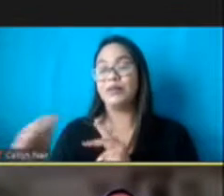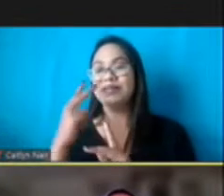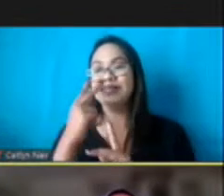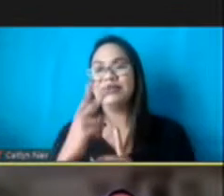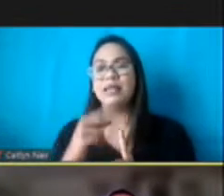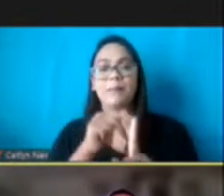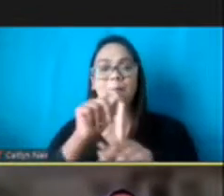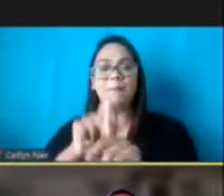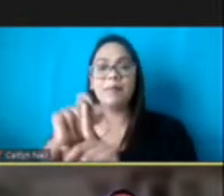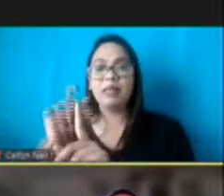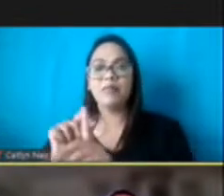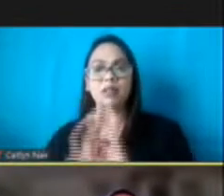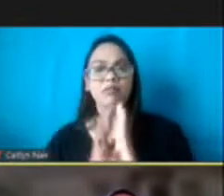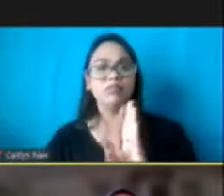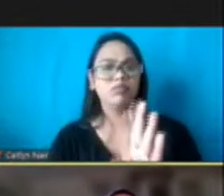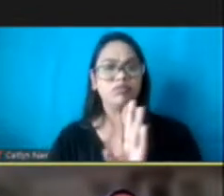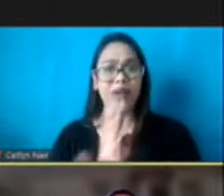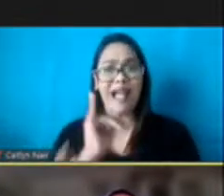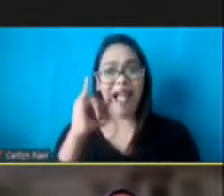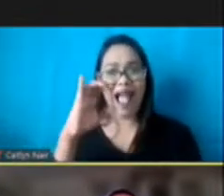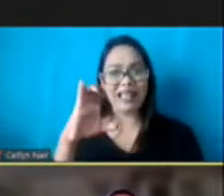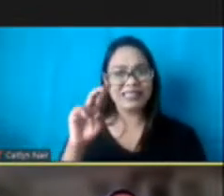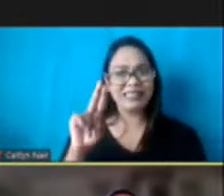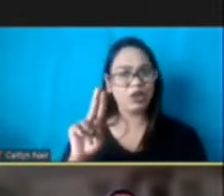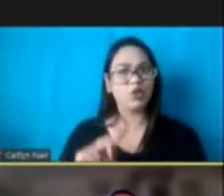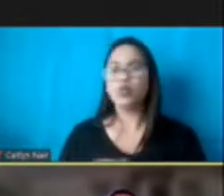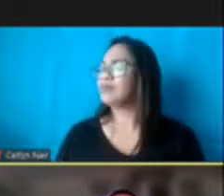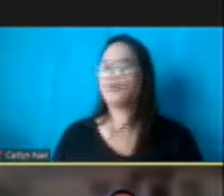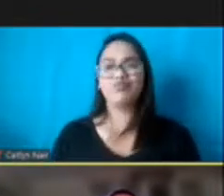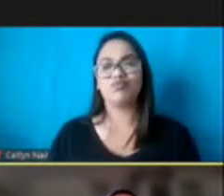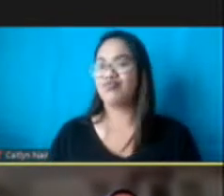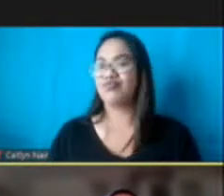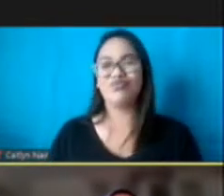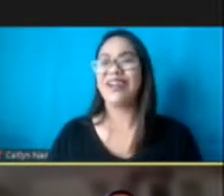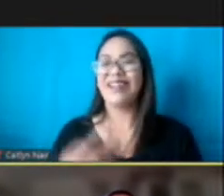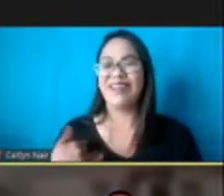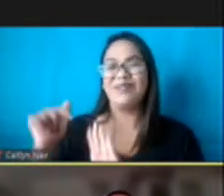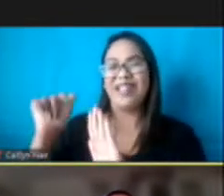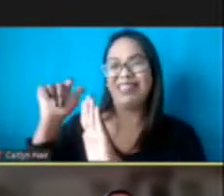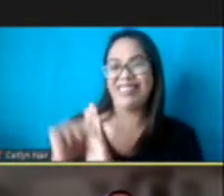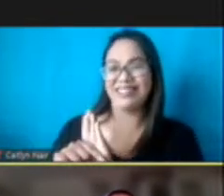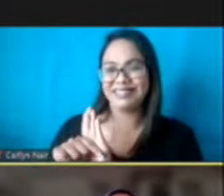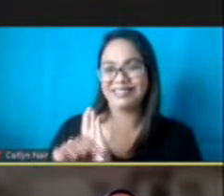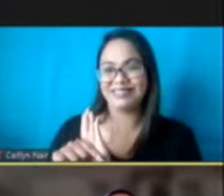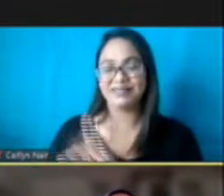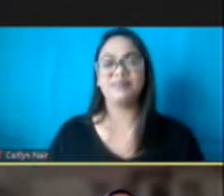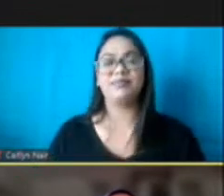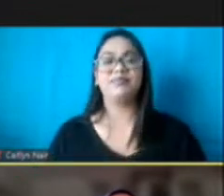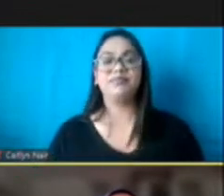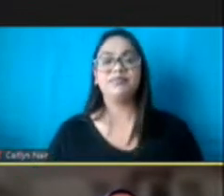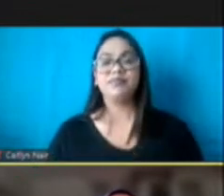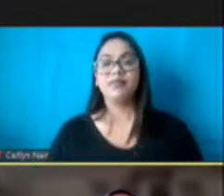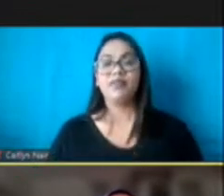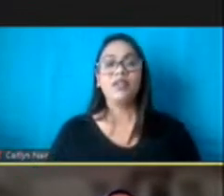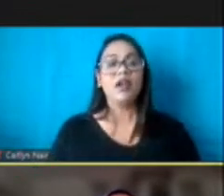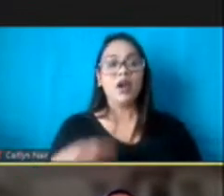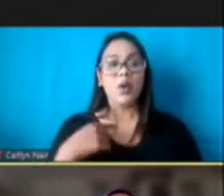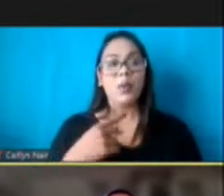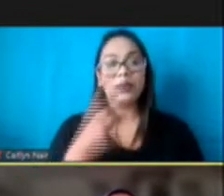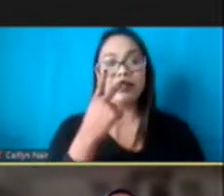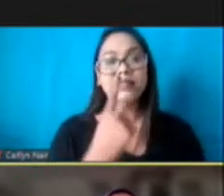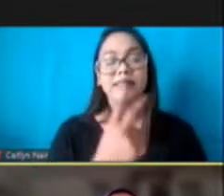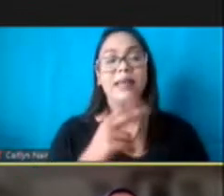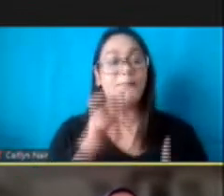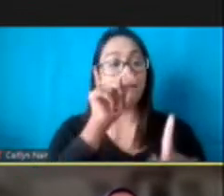sectors have been admitted in critical care wards during their hospital stays. We calculate the percentage of patients